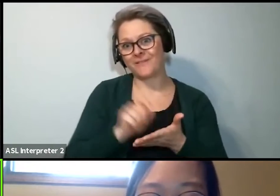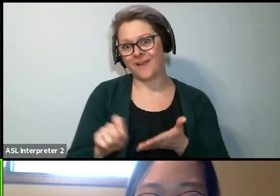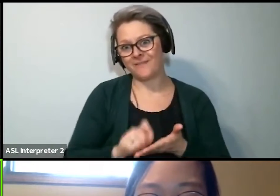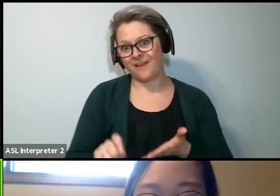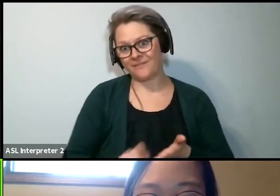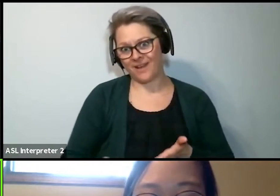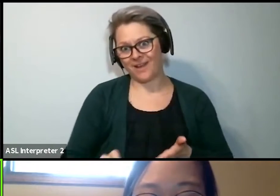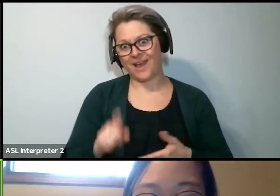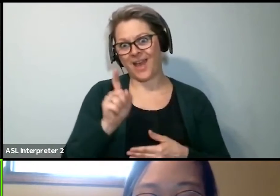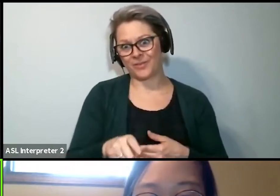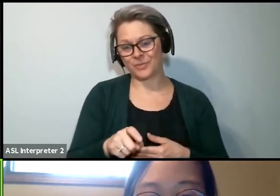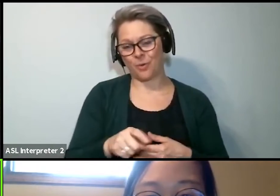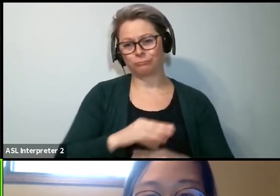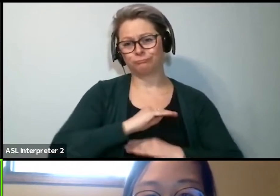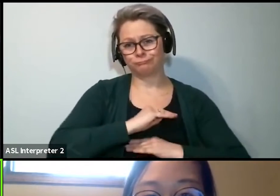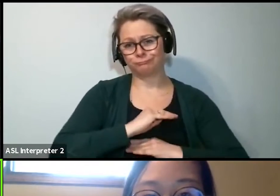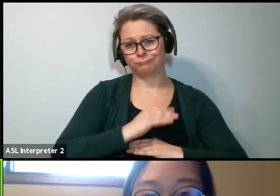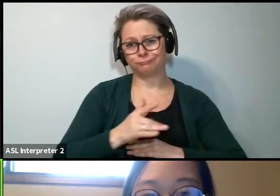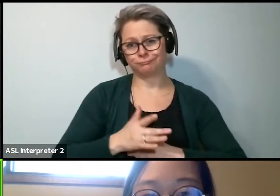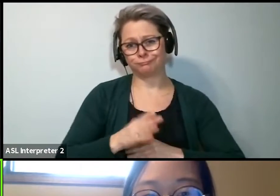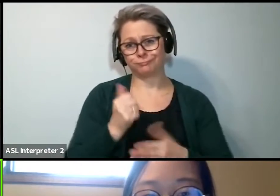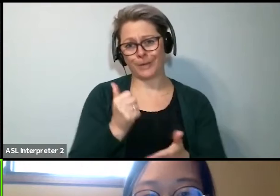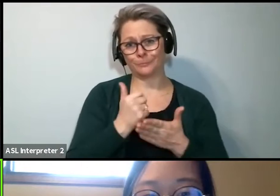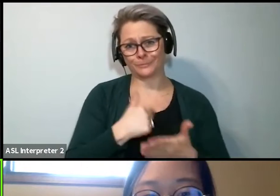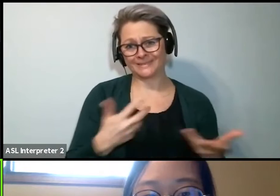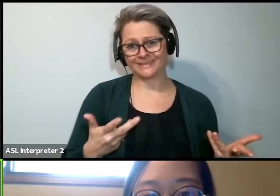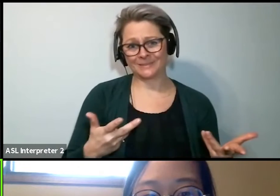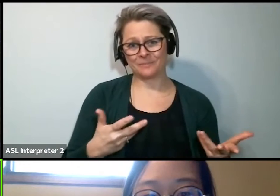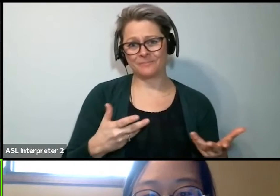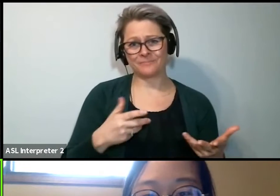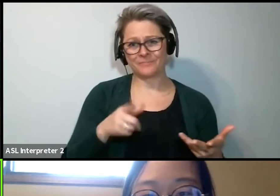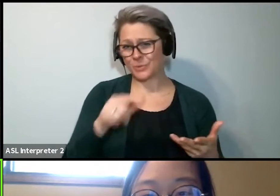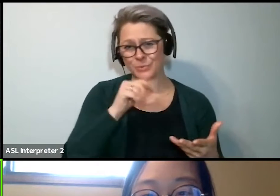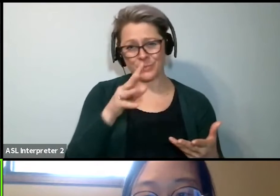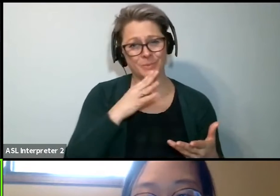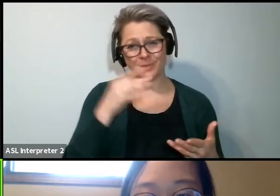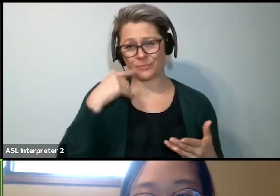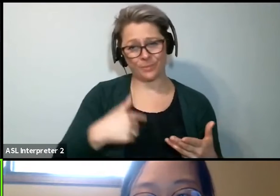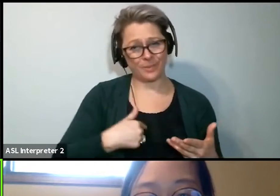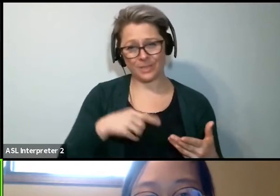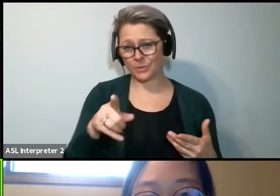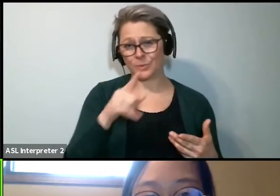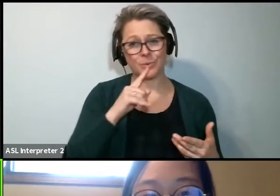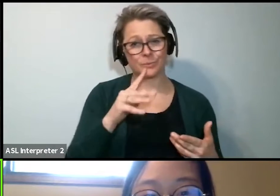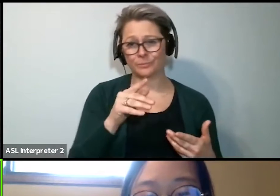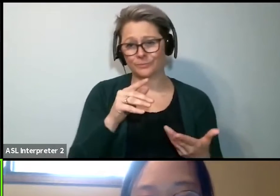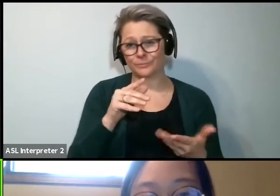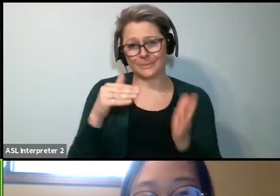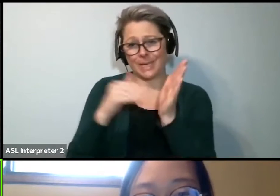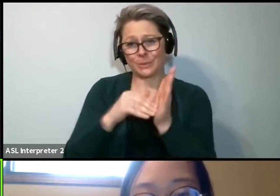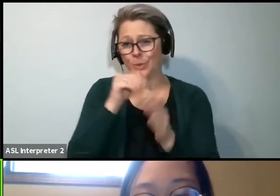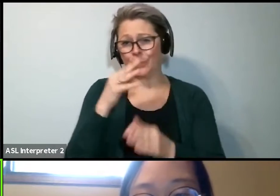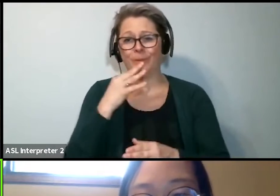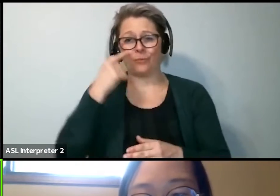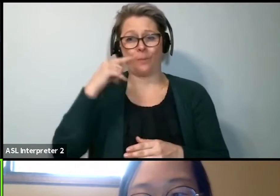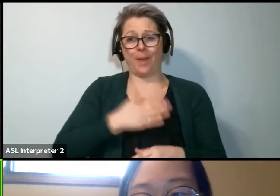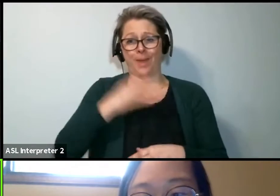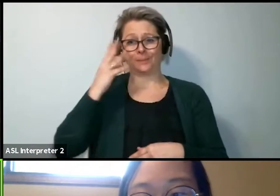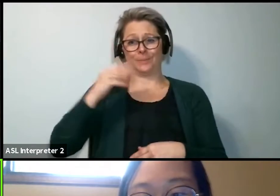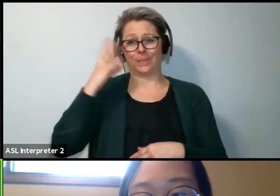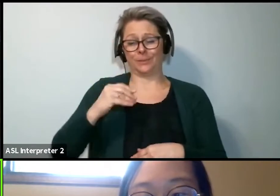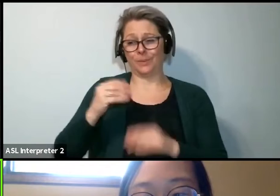and yeah, it's just like you can't speak for me and my experiences, doctors. Okay,